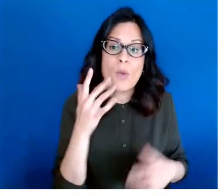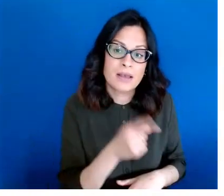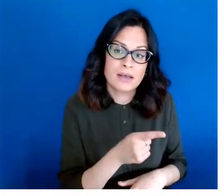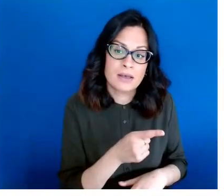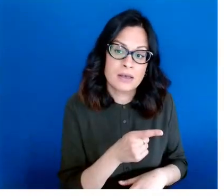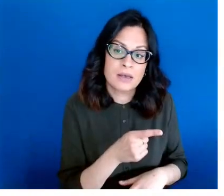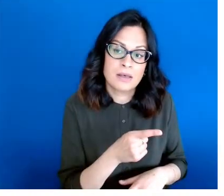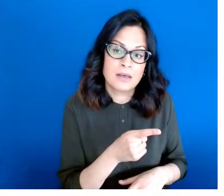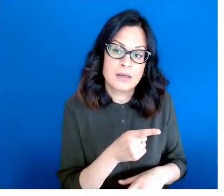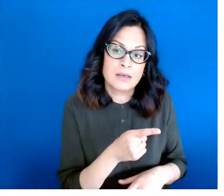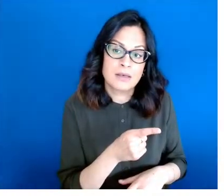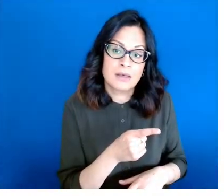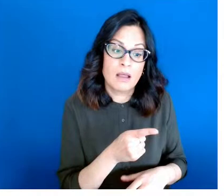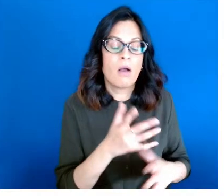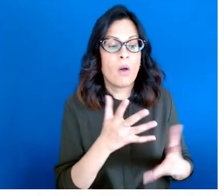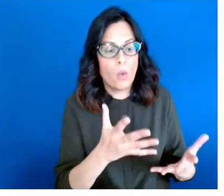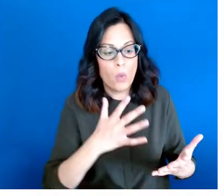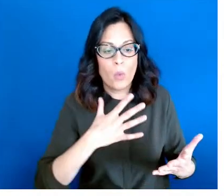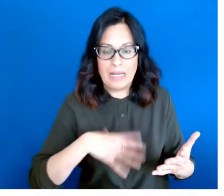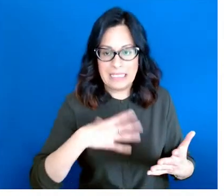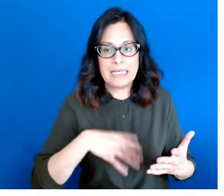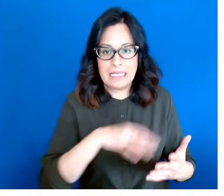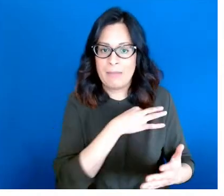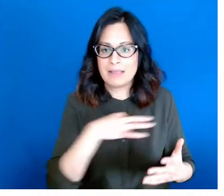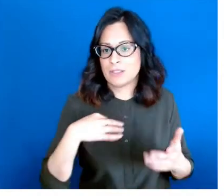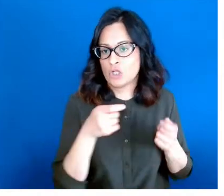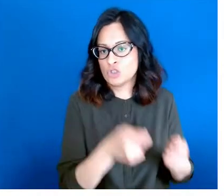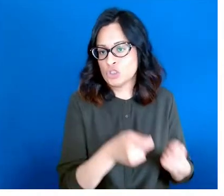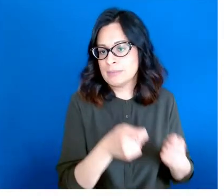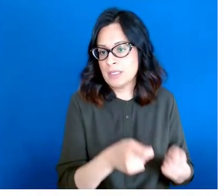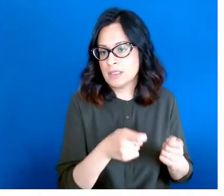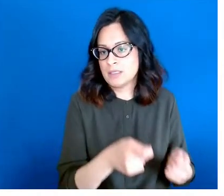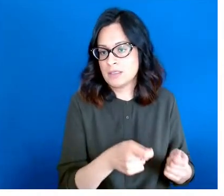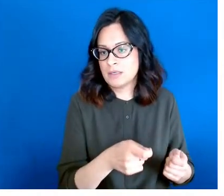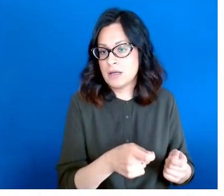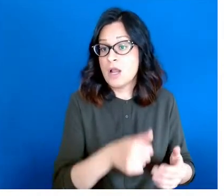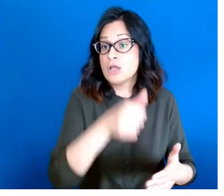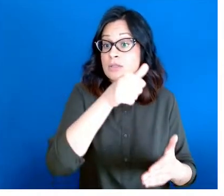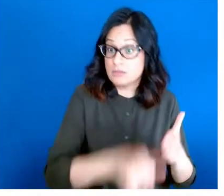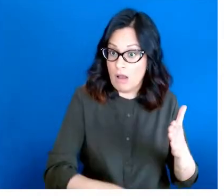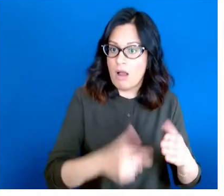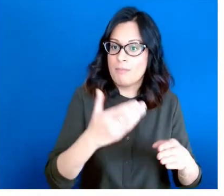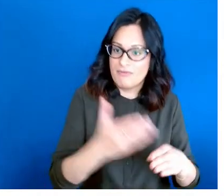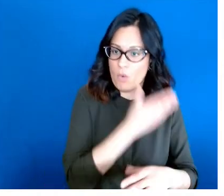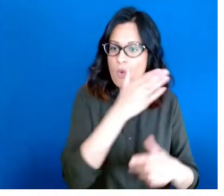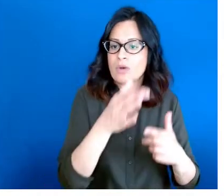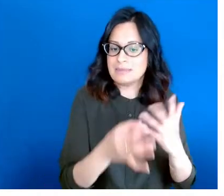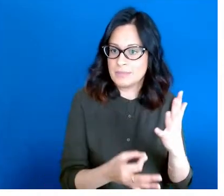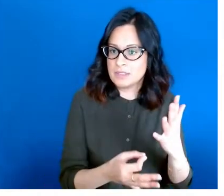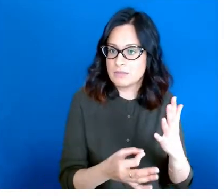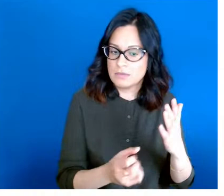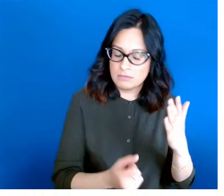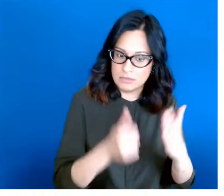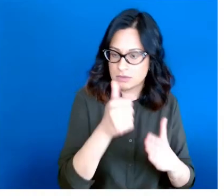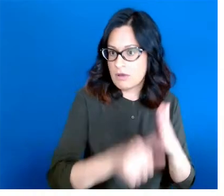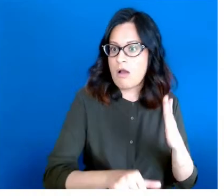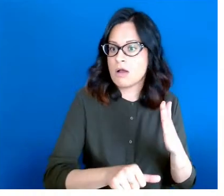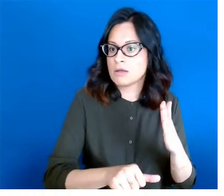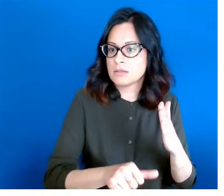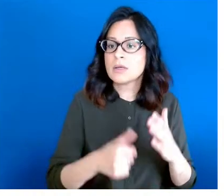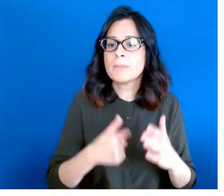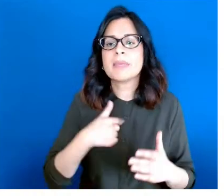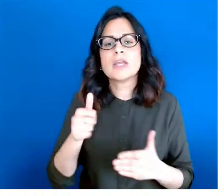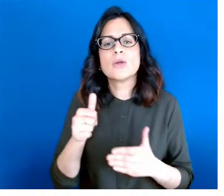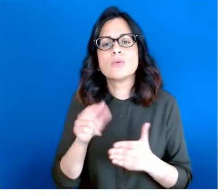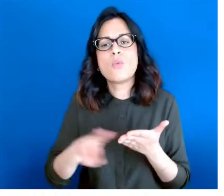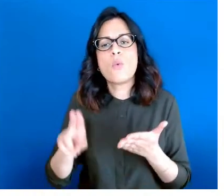need to provide medical treatment, to start that ideally before the symptoms set in. So what I usually do is I